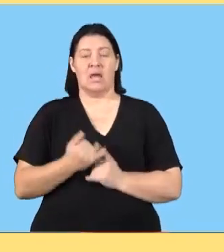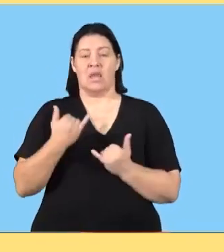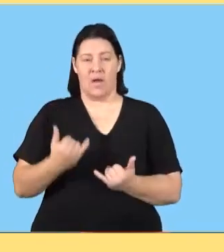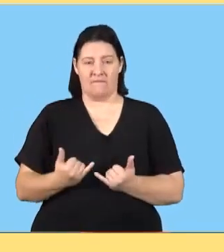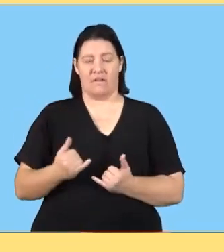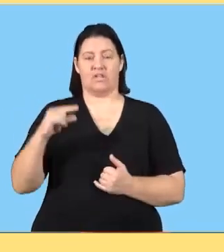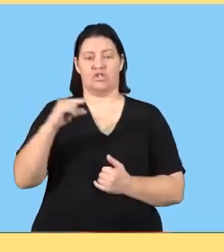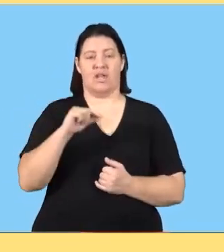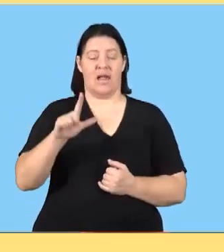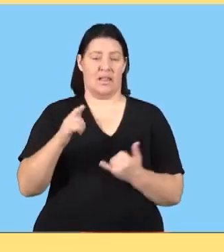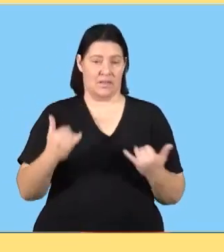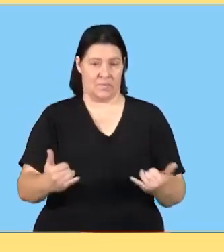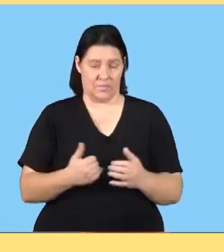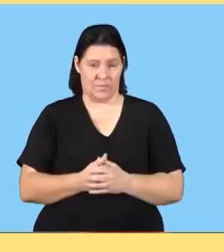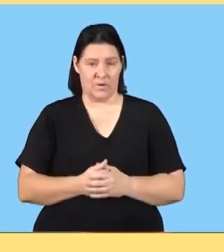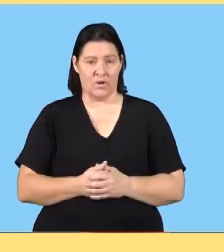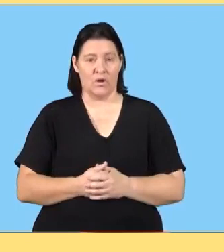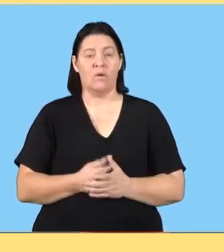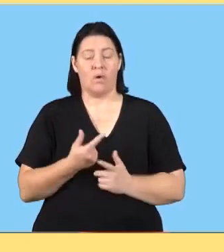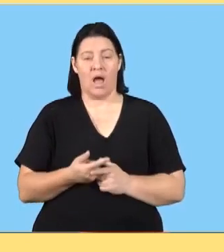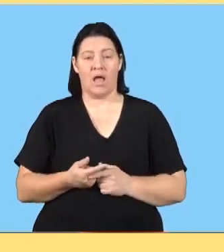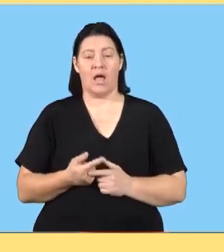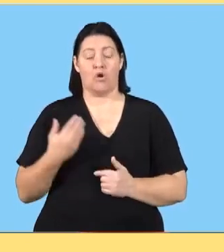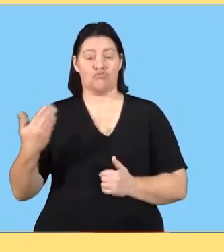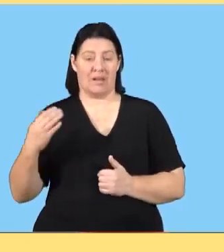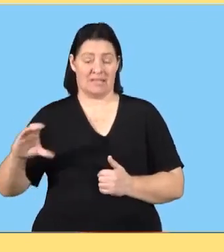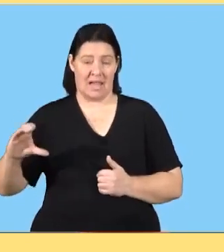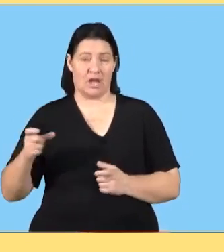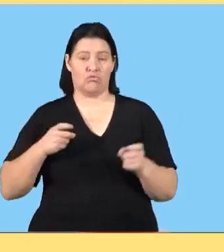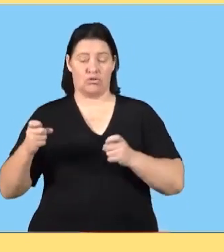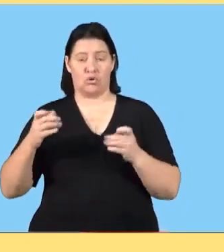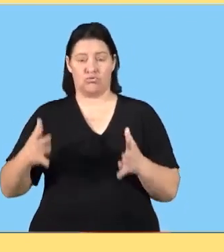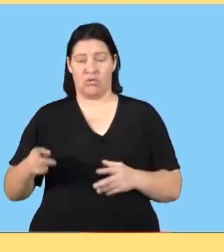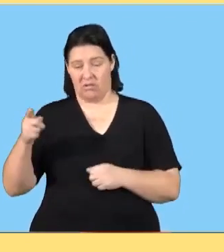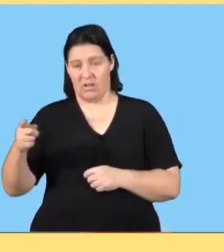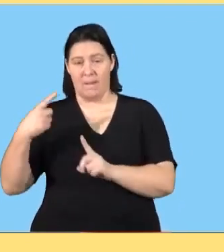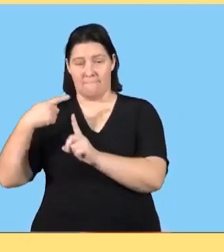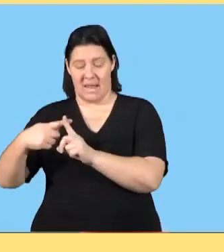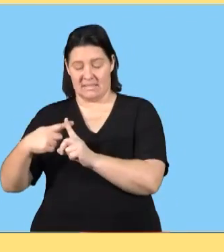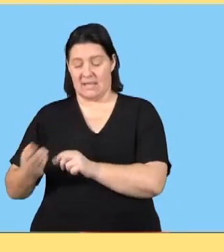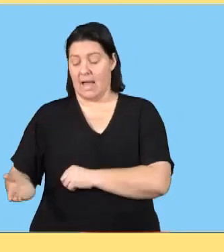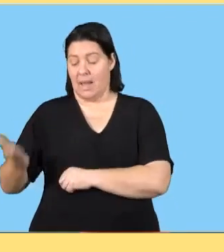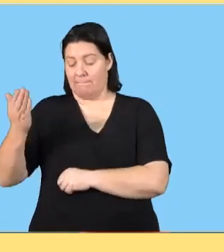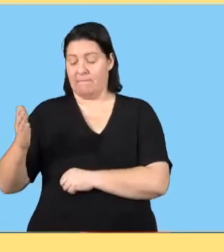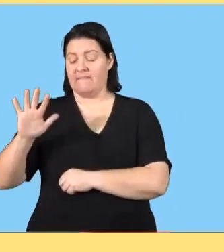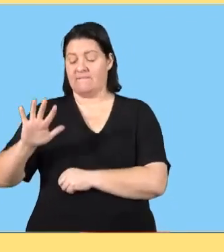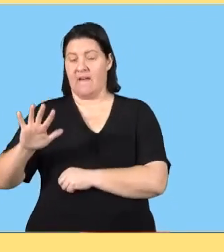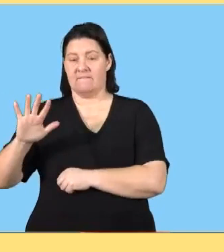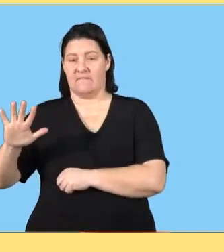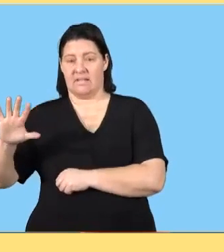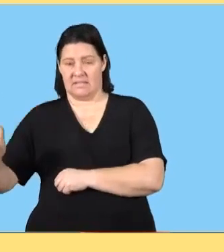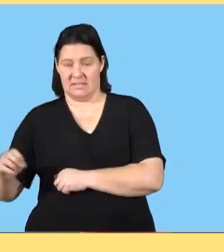our general ledger. Our creditors' control increases on the credit side. Here is a plus. It decreases on the debit